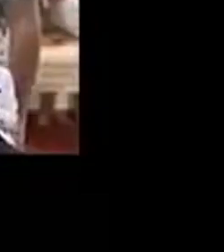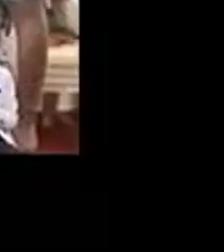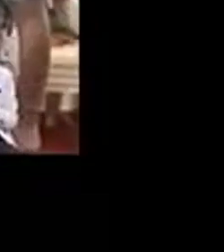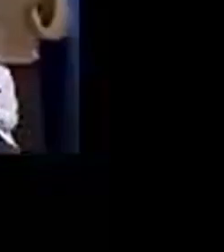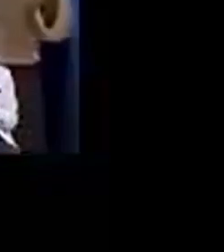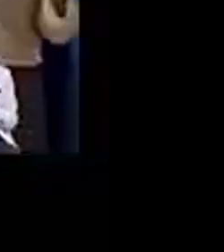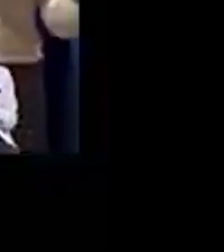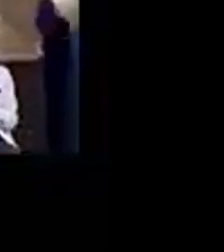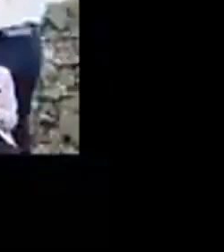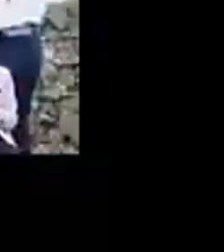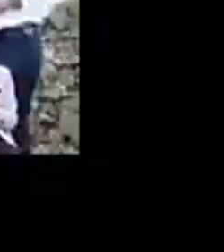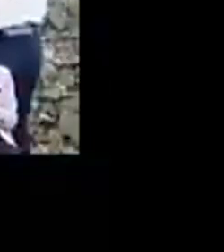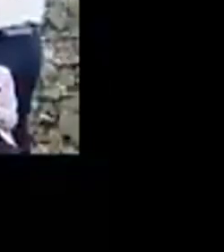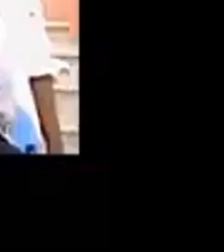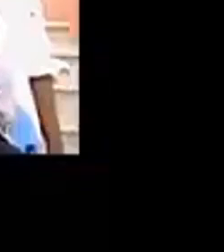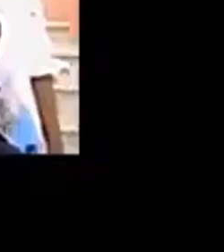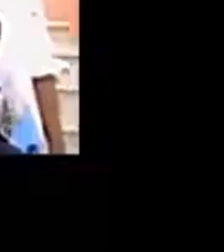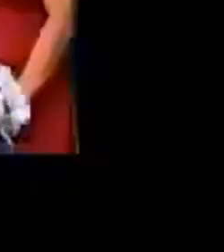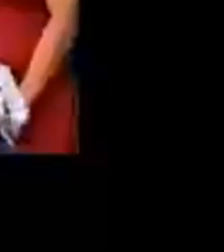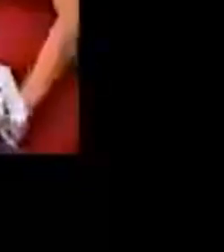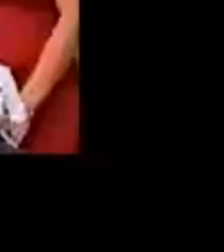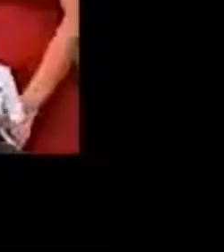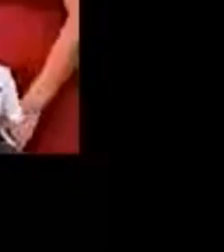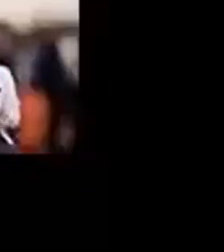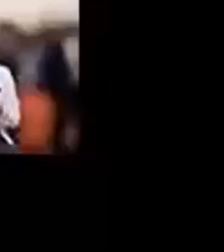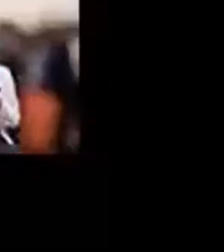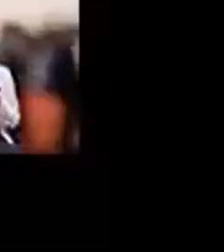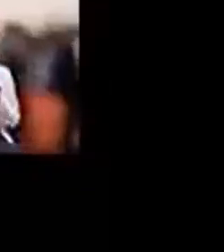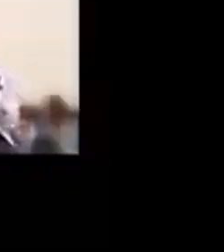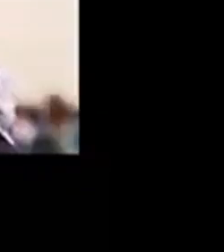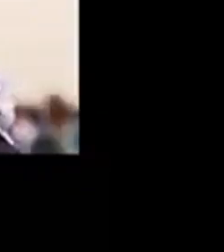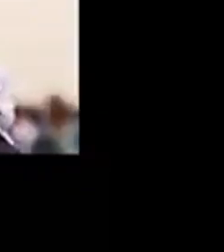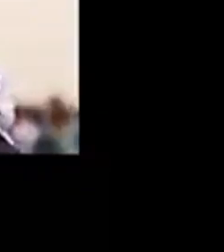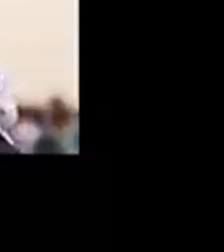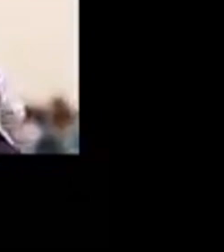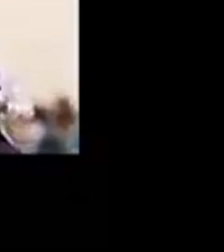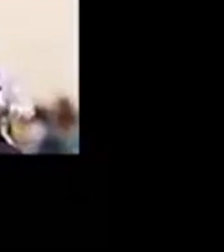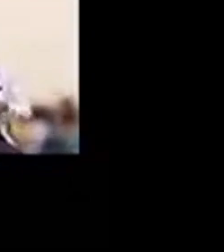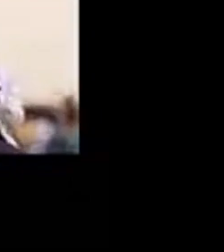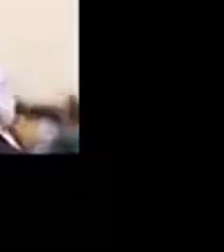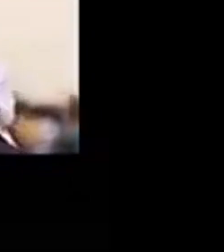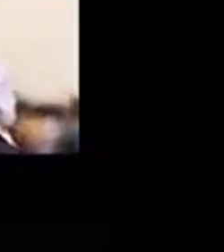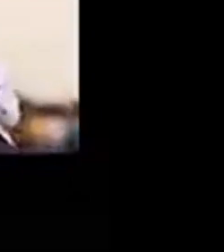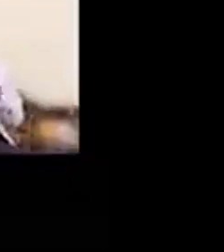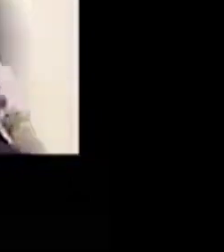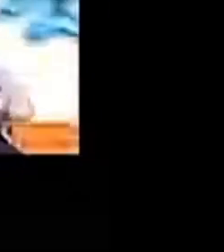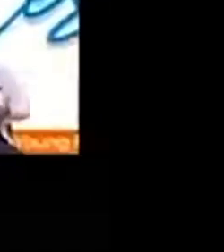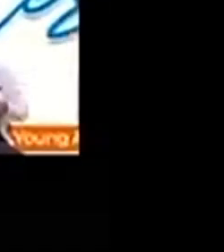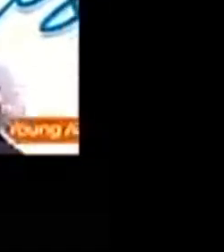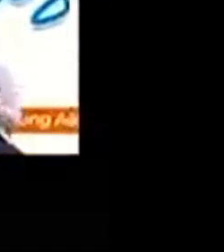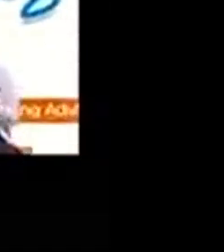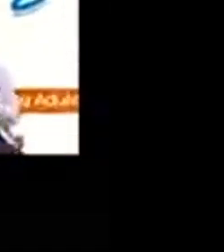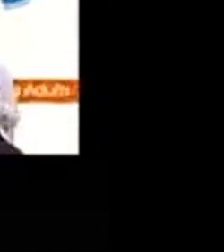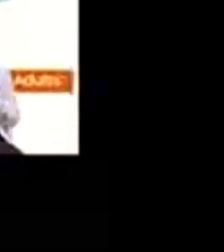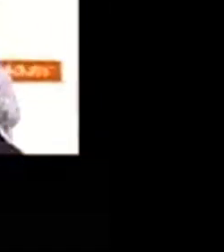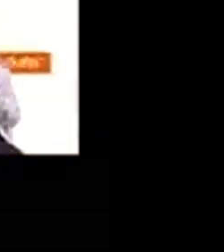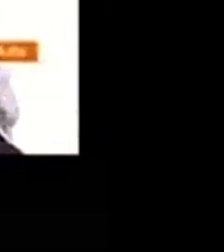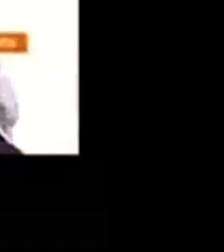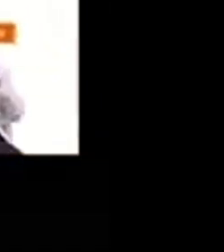your prayer. In Jesus' name.